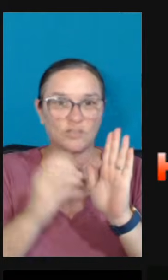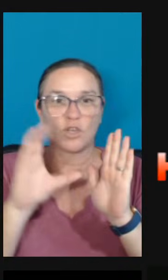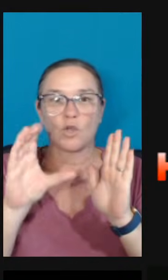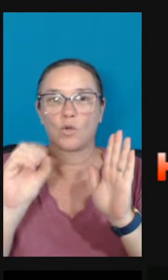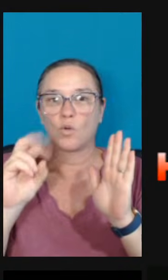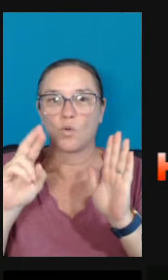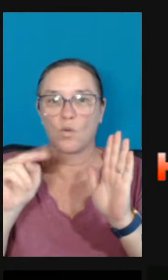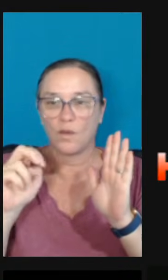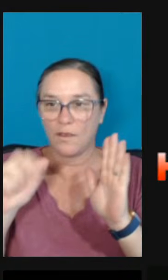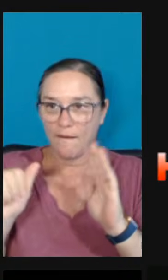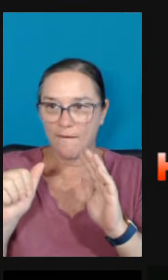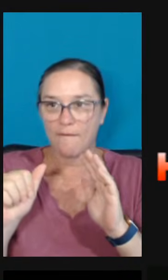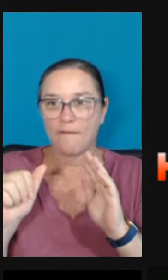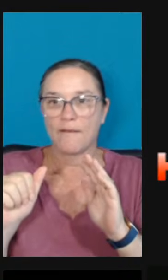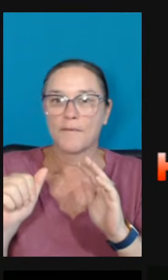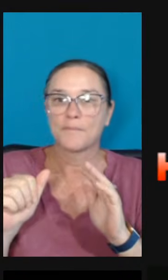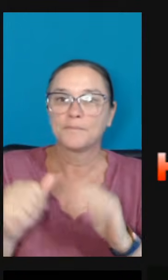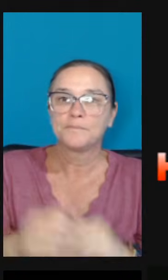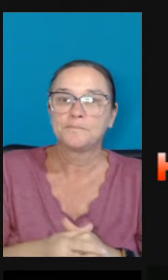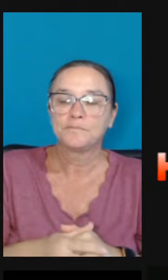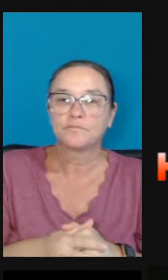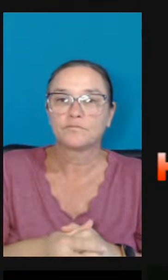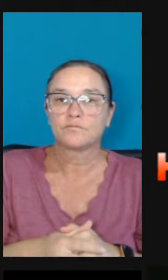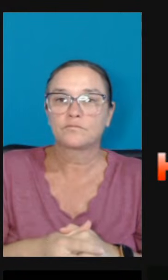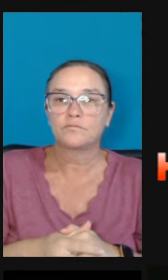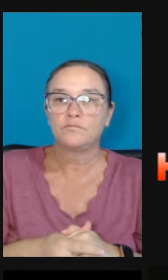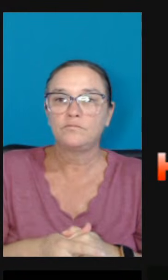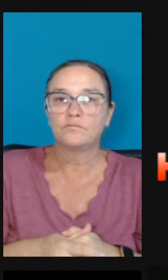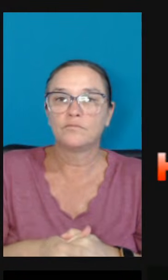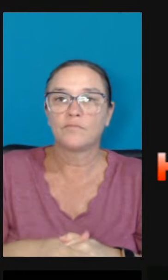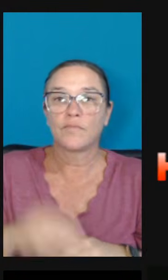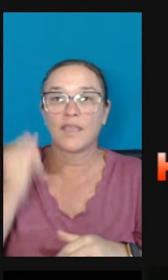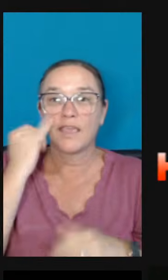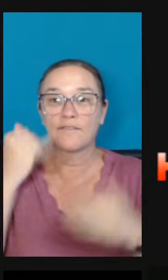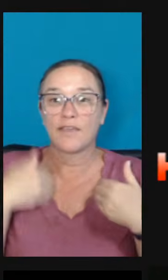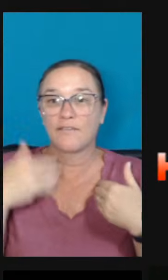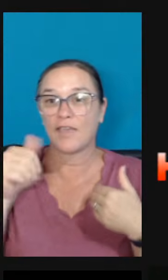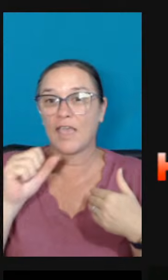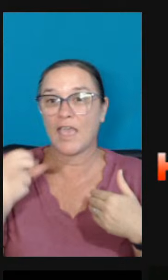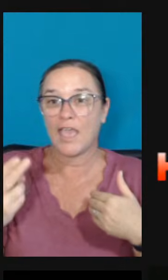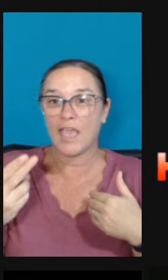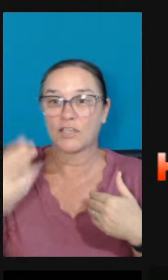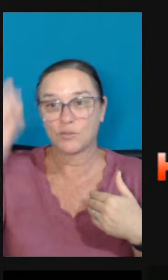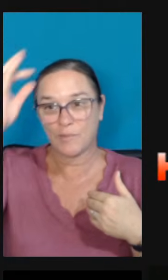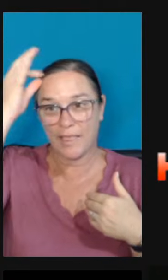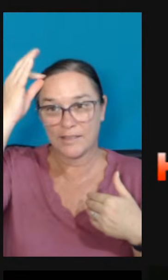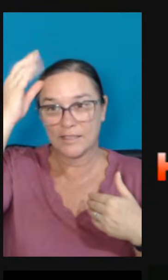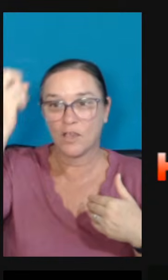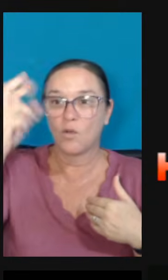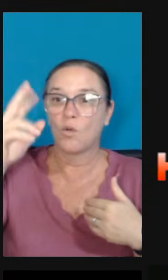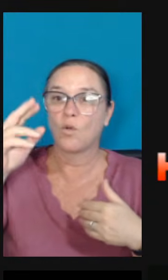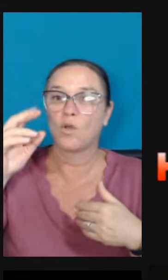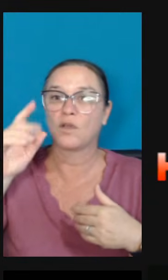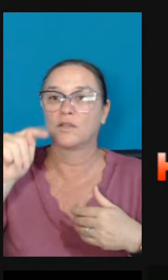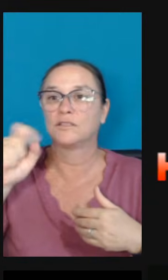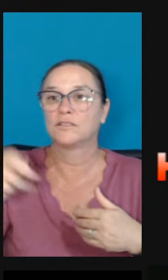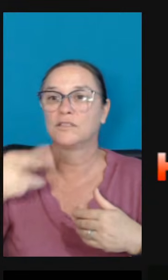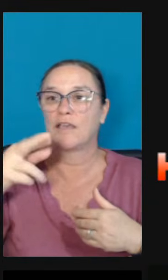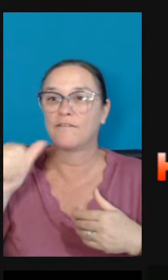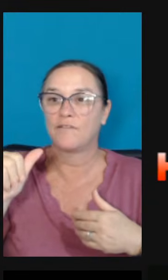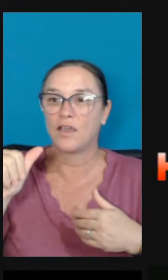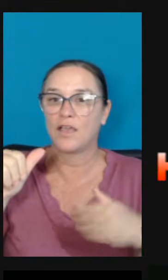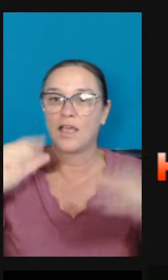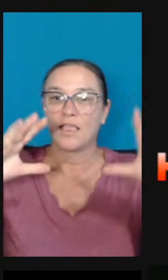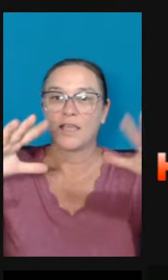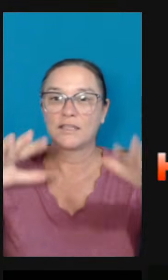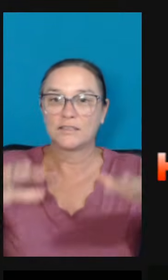your lens and your cornea. Not good. If there is ash, Pele's hair, or tephra in your water, let it settle and then use the